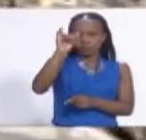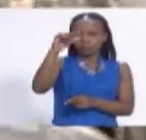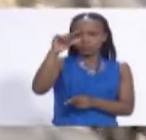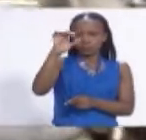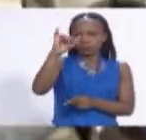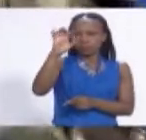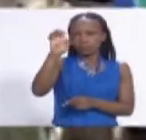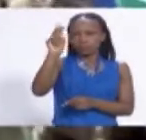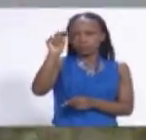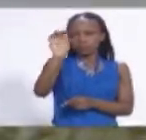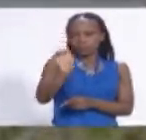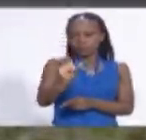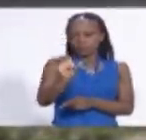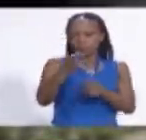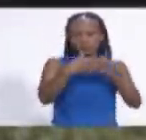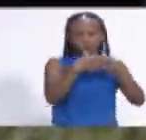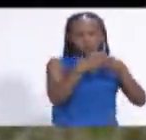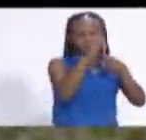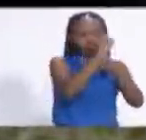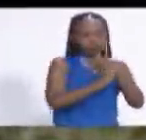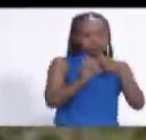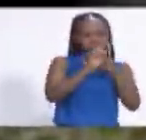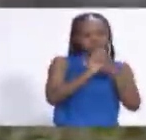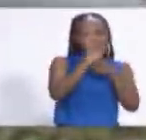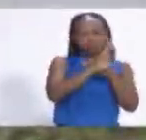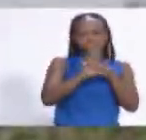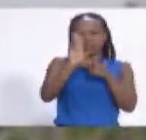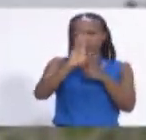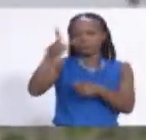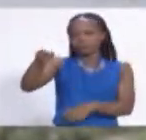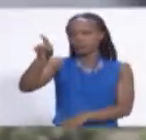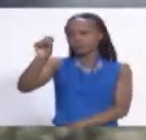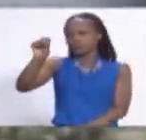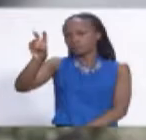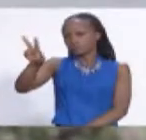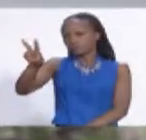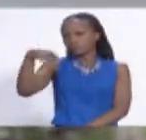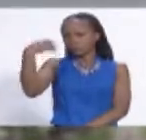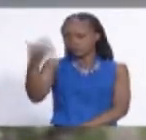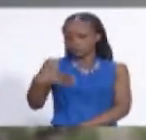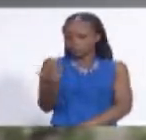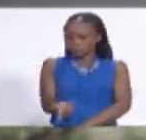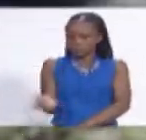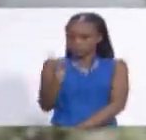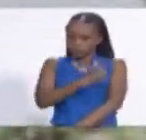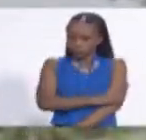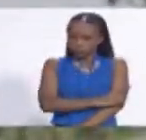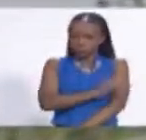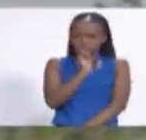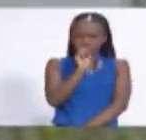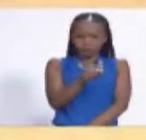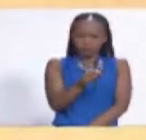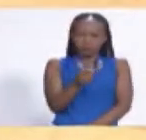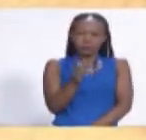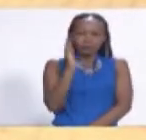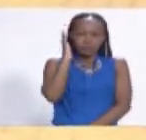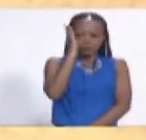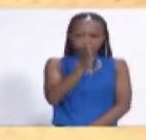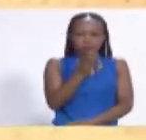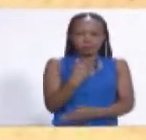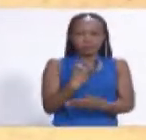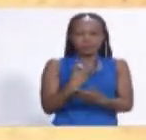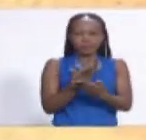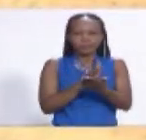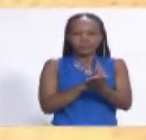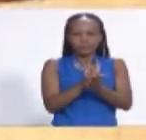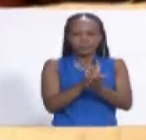with 90% of Kenyans using public transport daily. Public transport providers have been directed to provide sanitizers